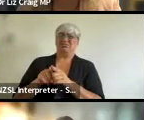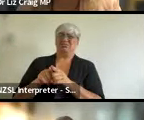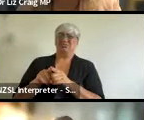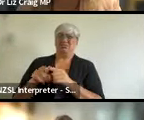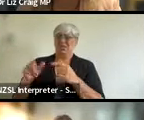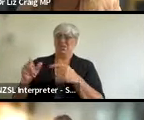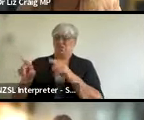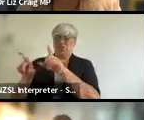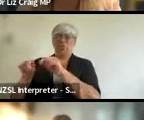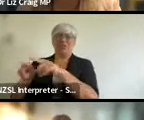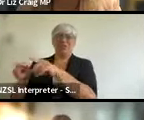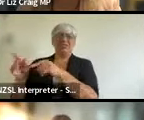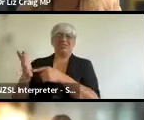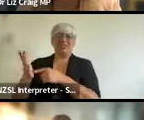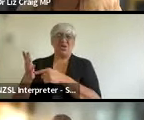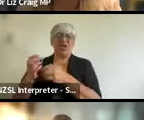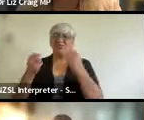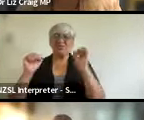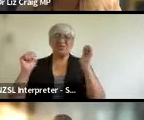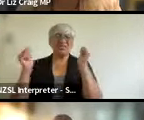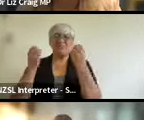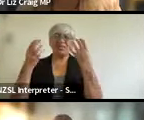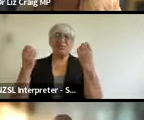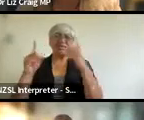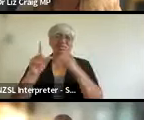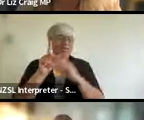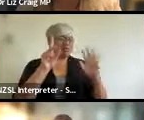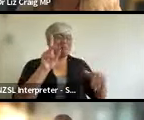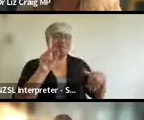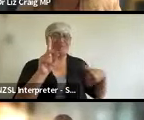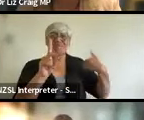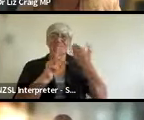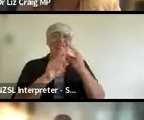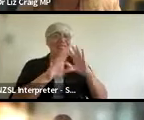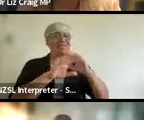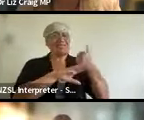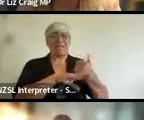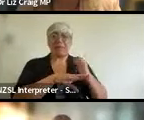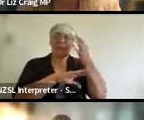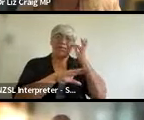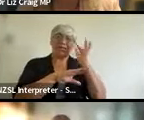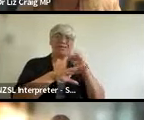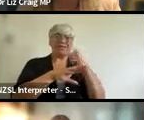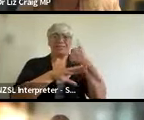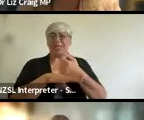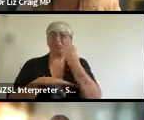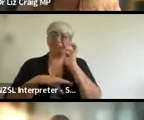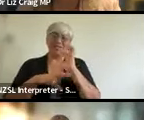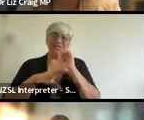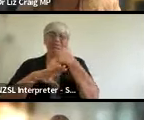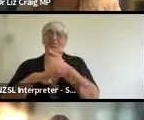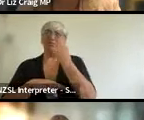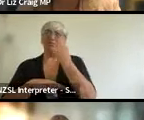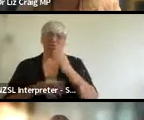thing for years and years and years.